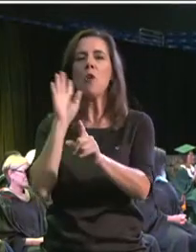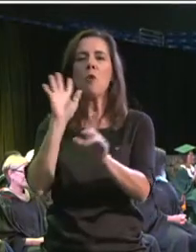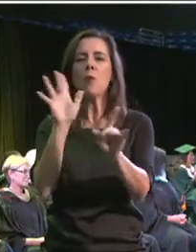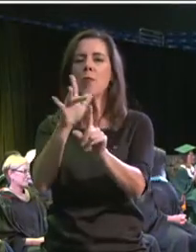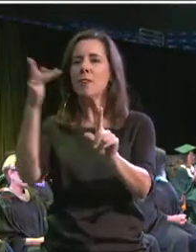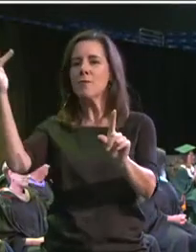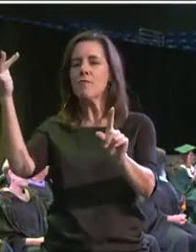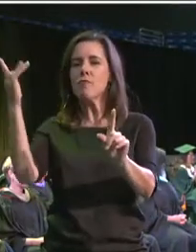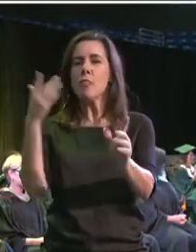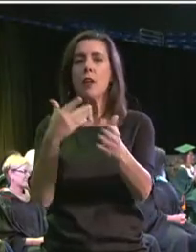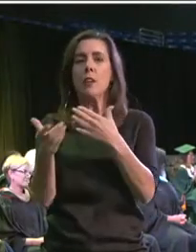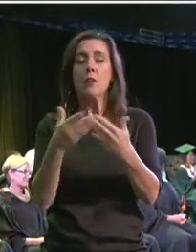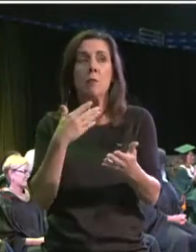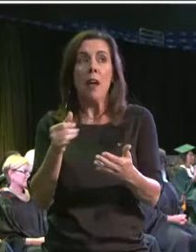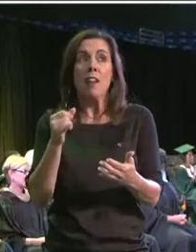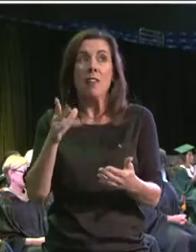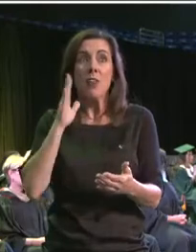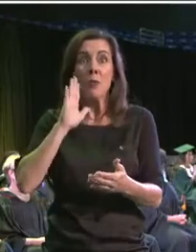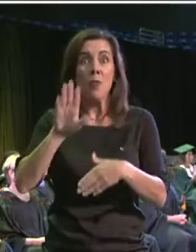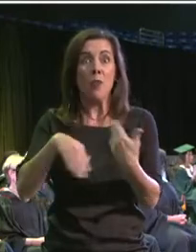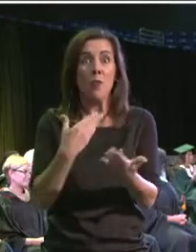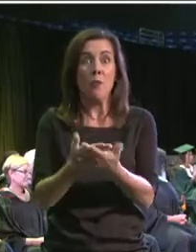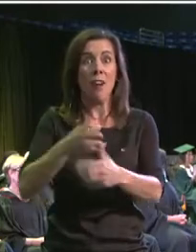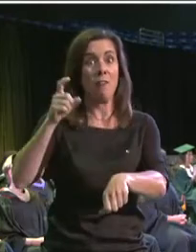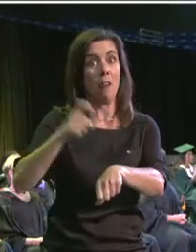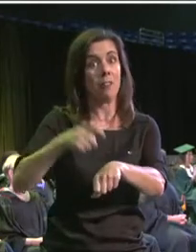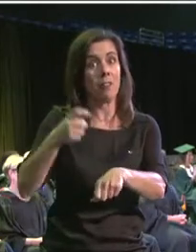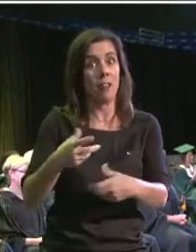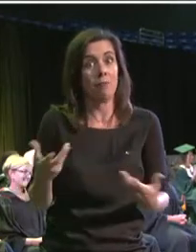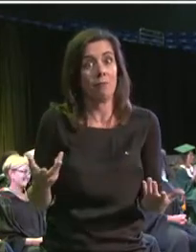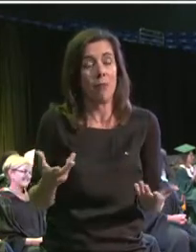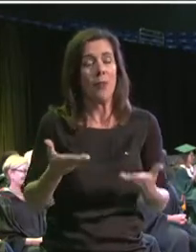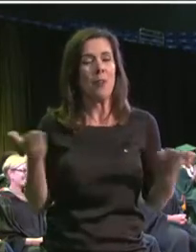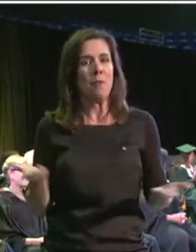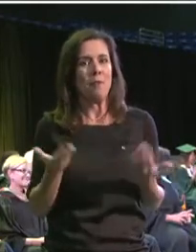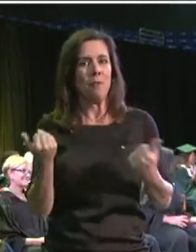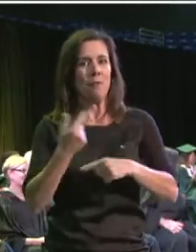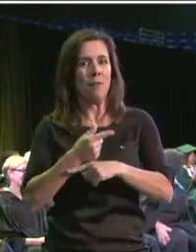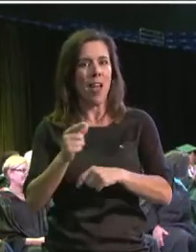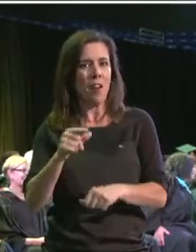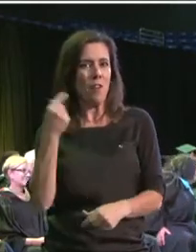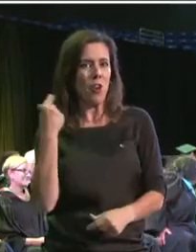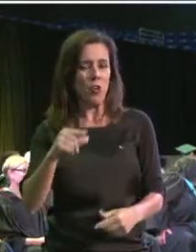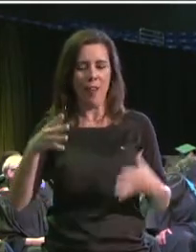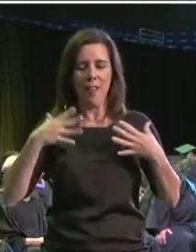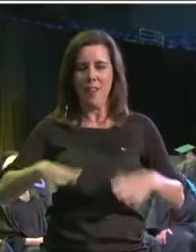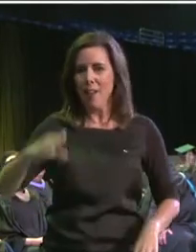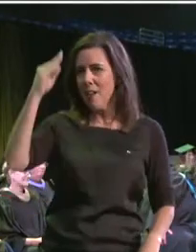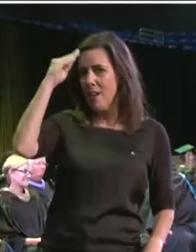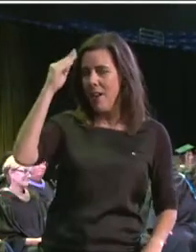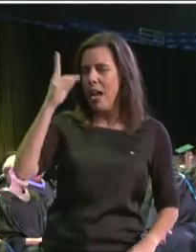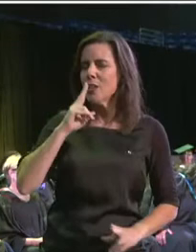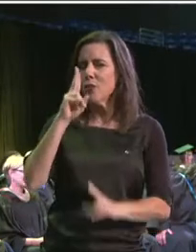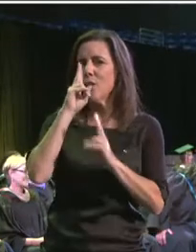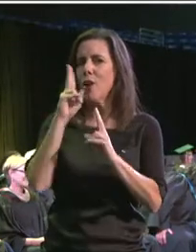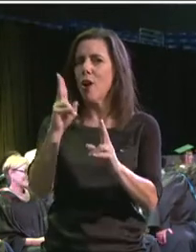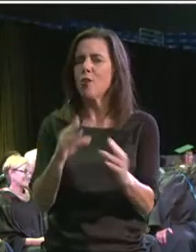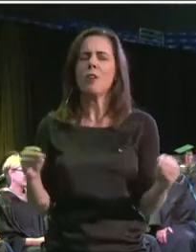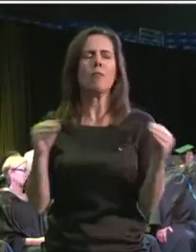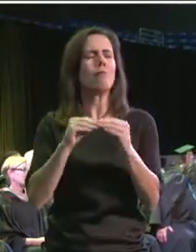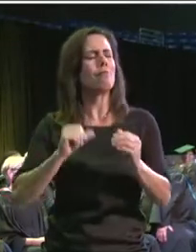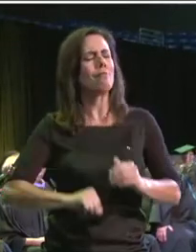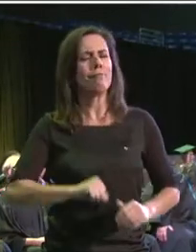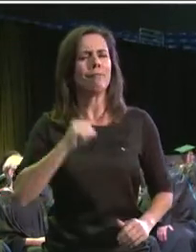students who were unsure if they would make it before a tardy swoop was called. To be here today wearing this green cap and gown is an honor, and I couldn't be more proud of